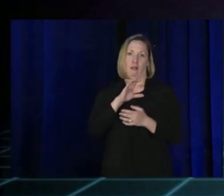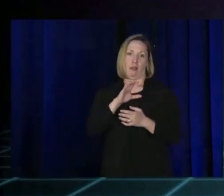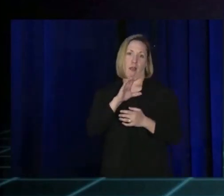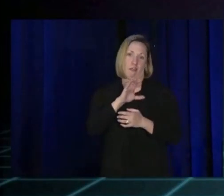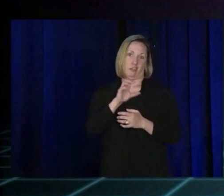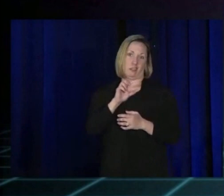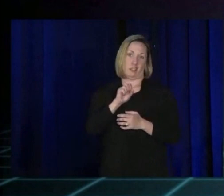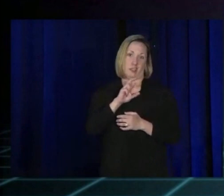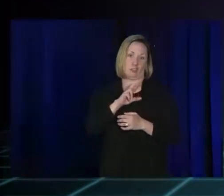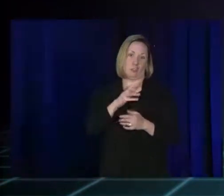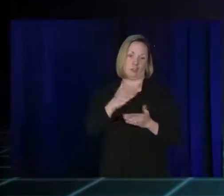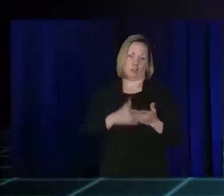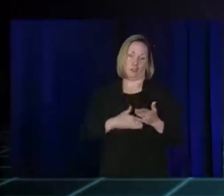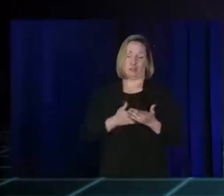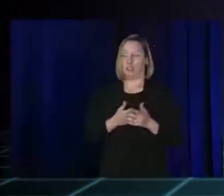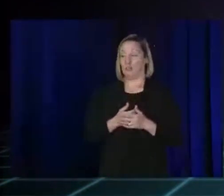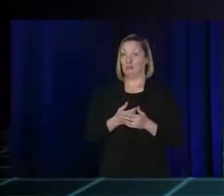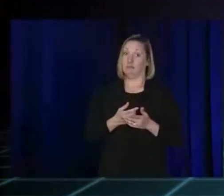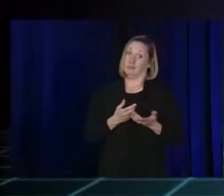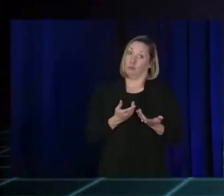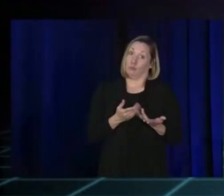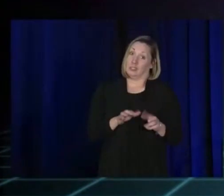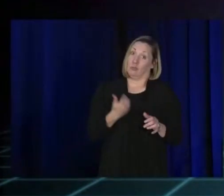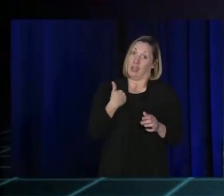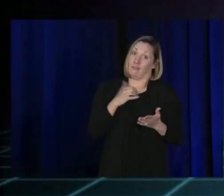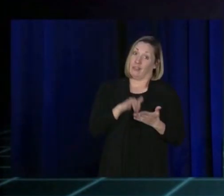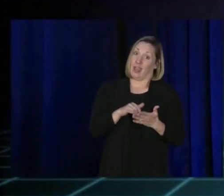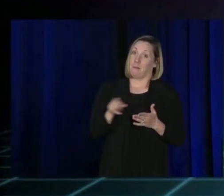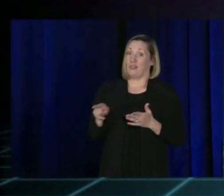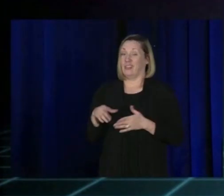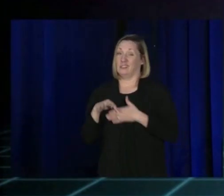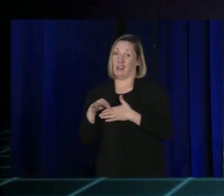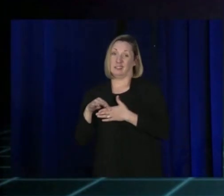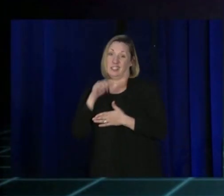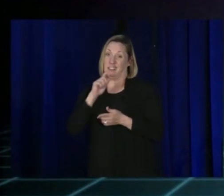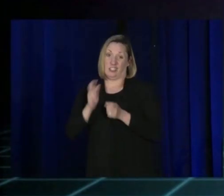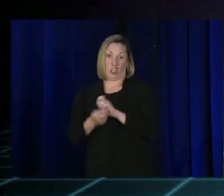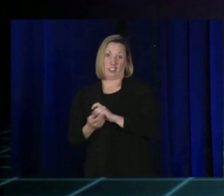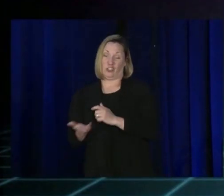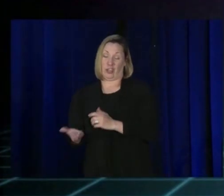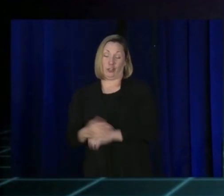have that, but this content hasn't changed there.